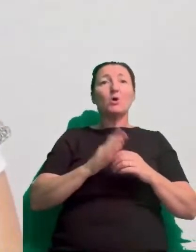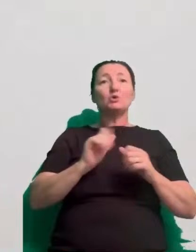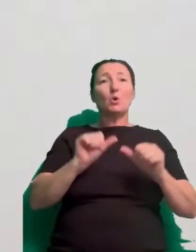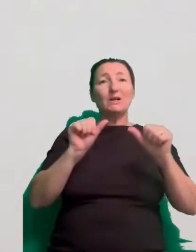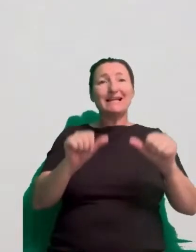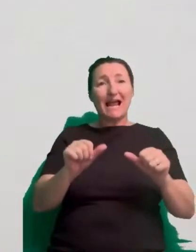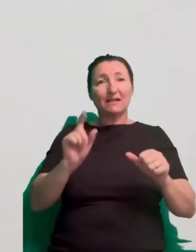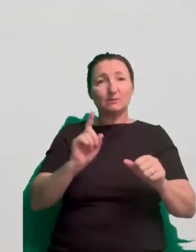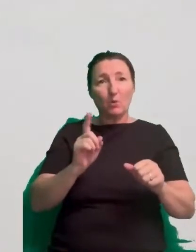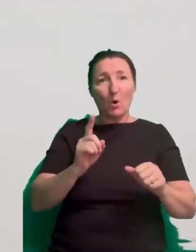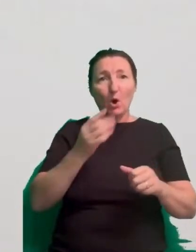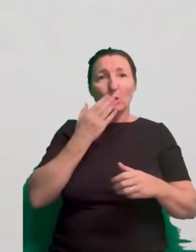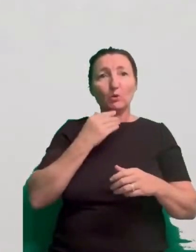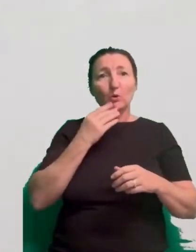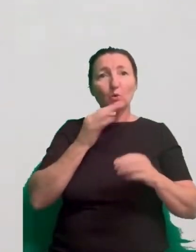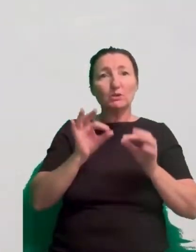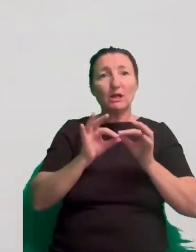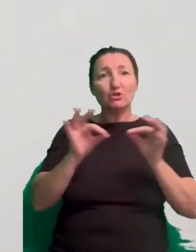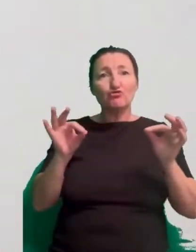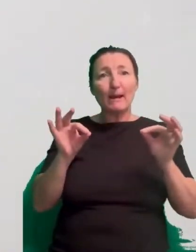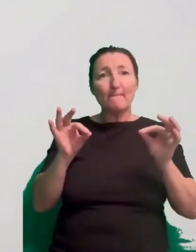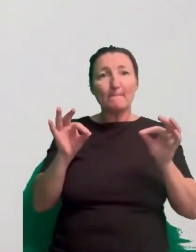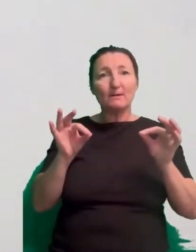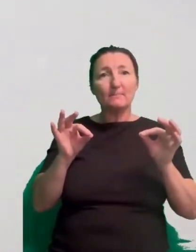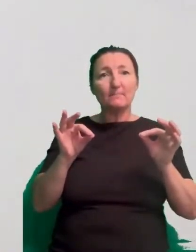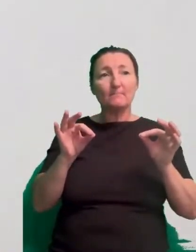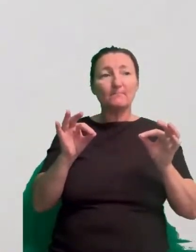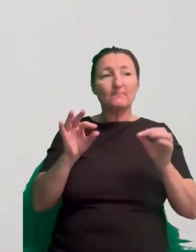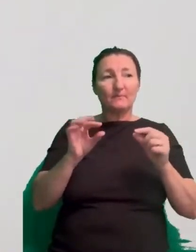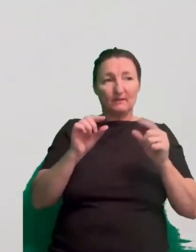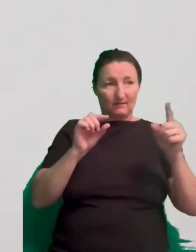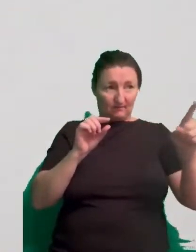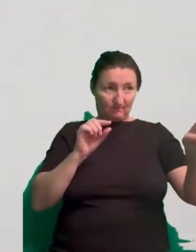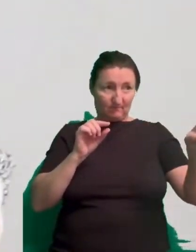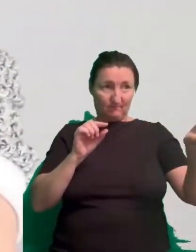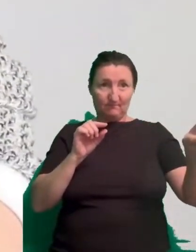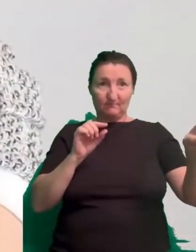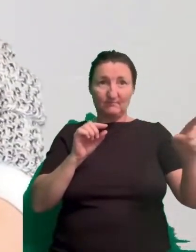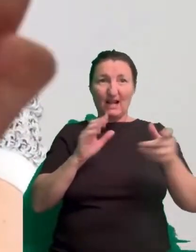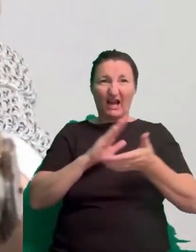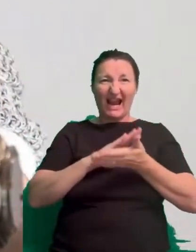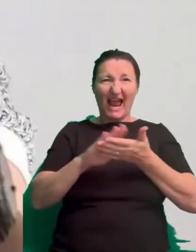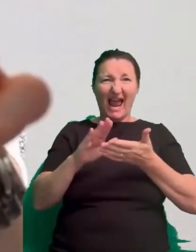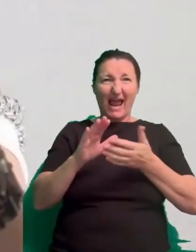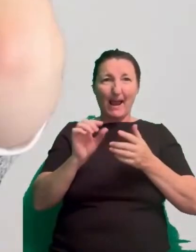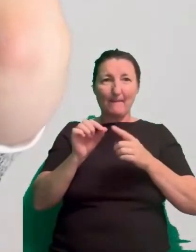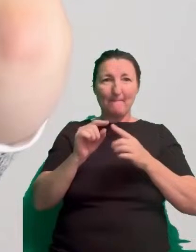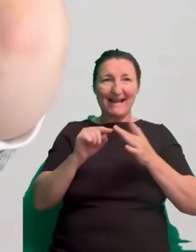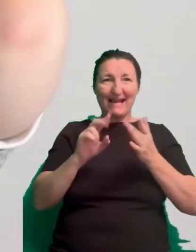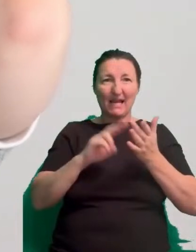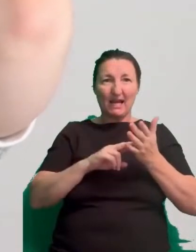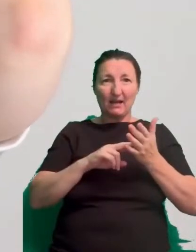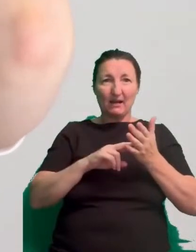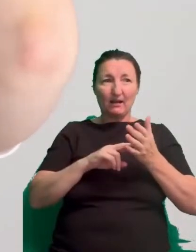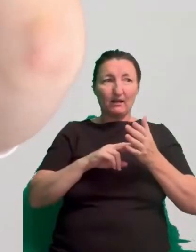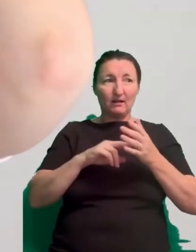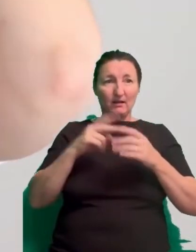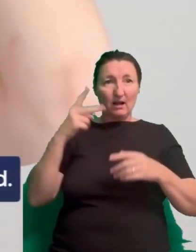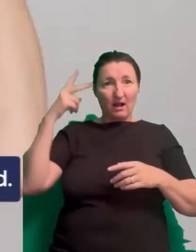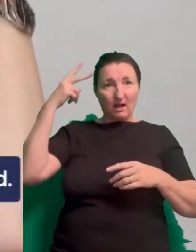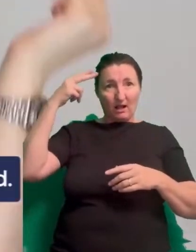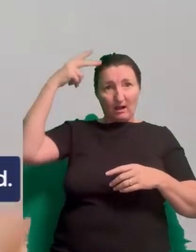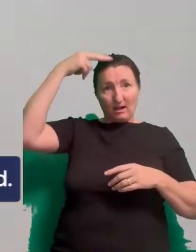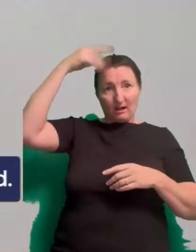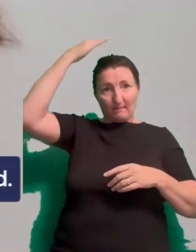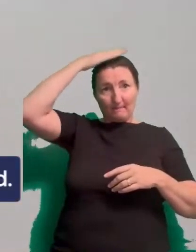So what I'm going to do is I'm going to take like normal hairpins. I'm just going to put a hairpin